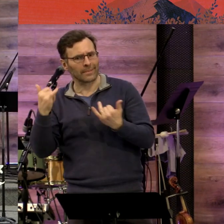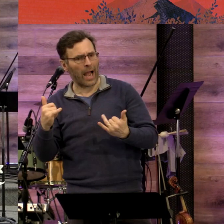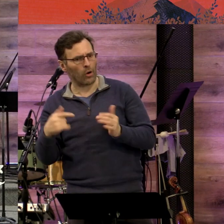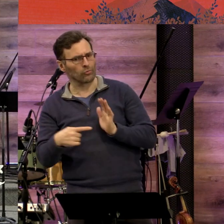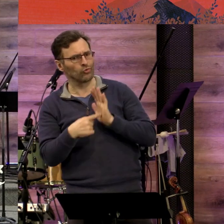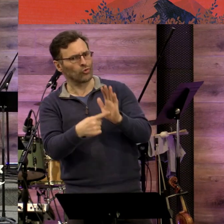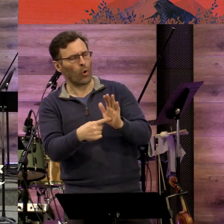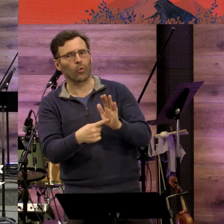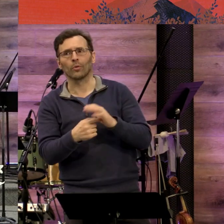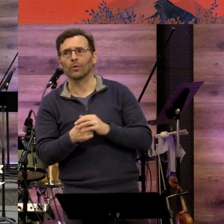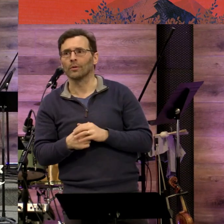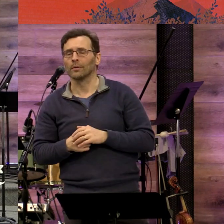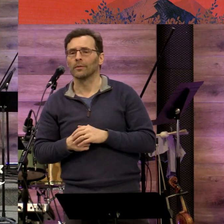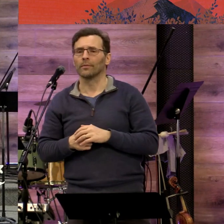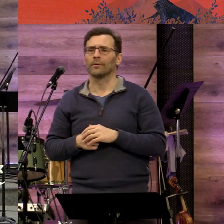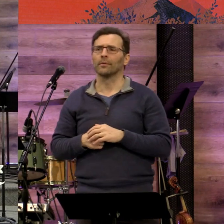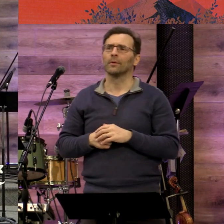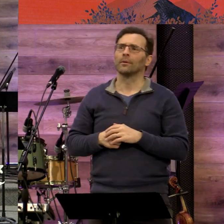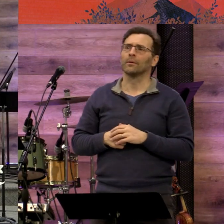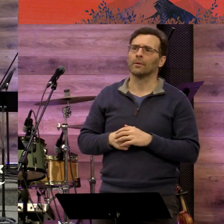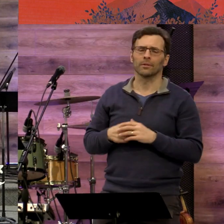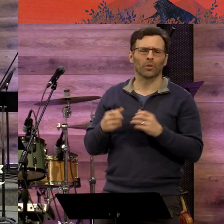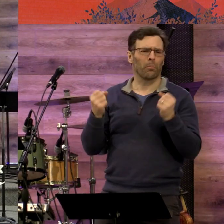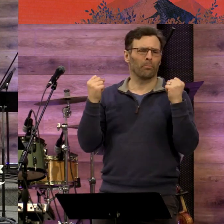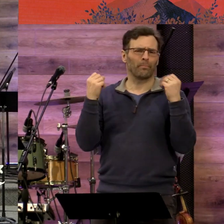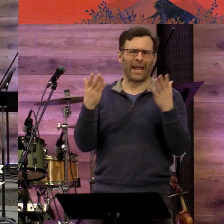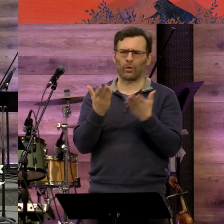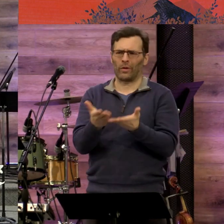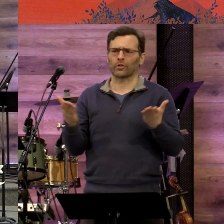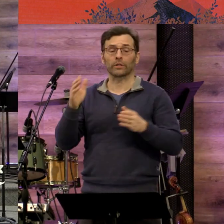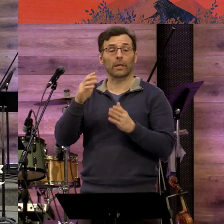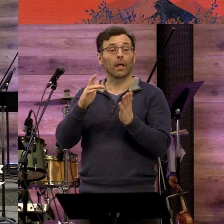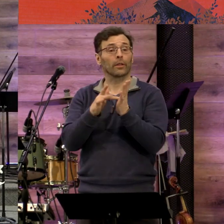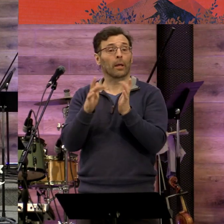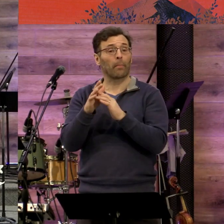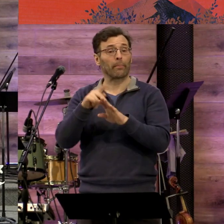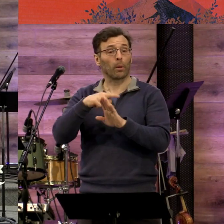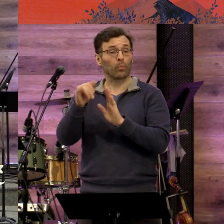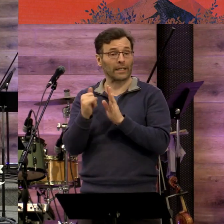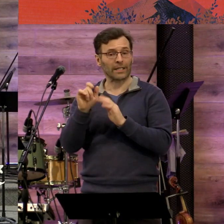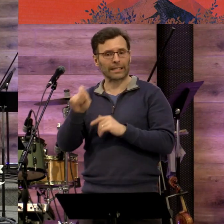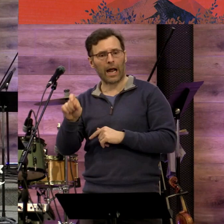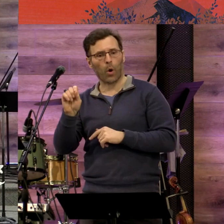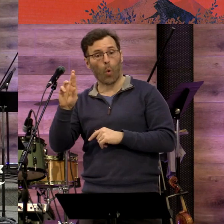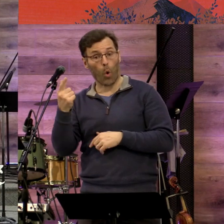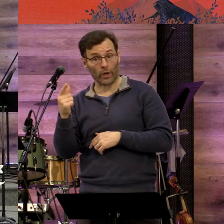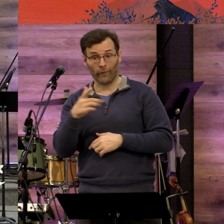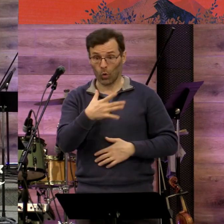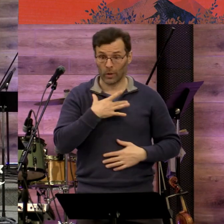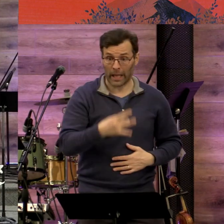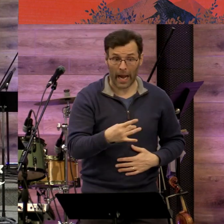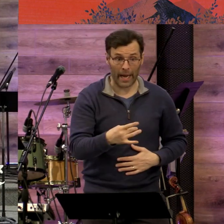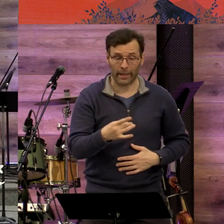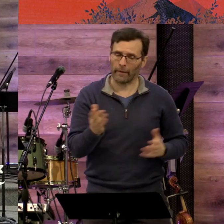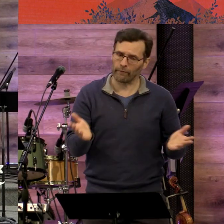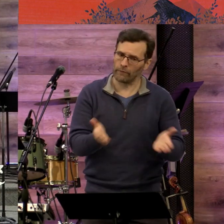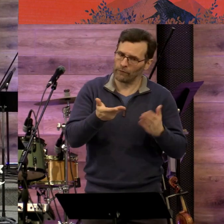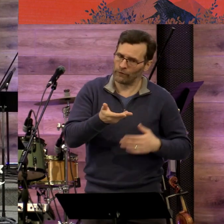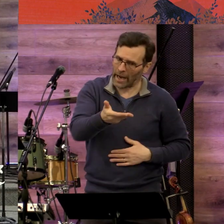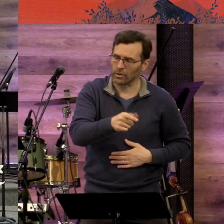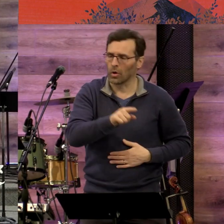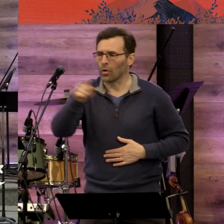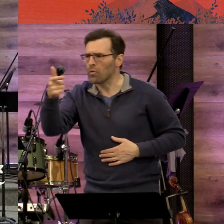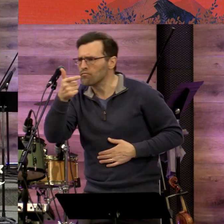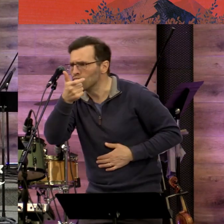to. There are so many amazing resources at thebibleproject.org that if you like this, I just would invite you to go